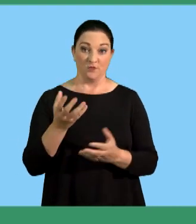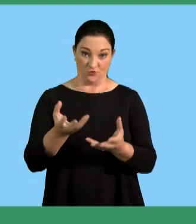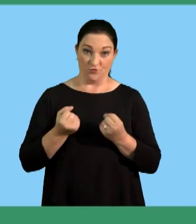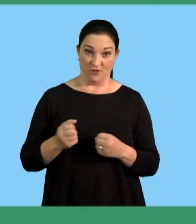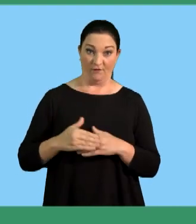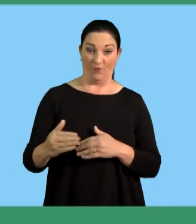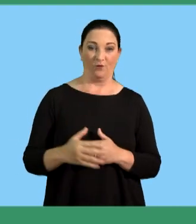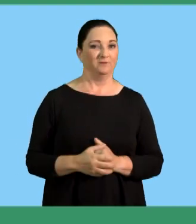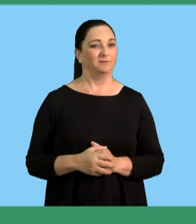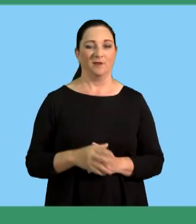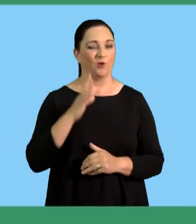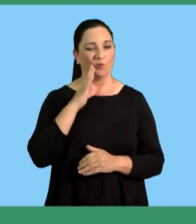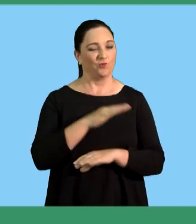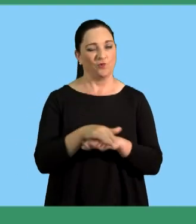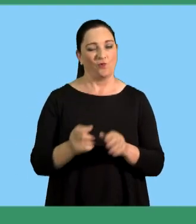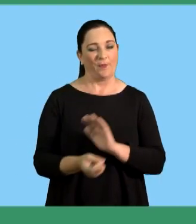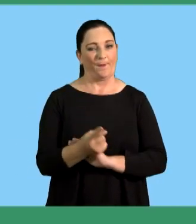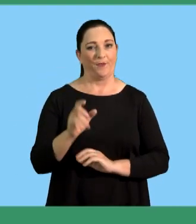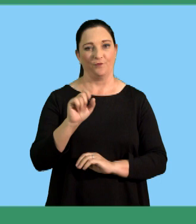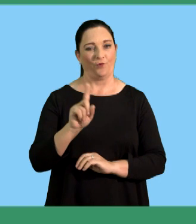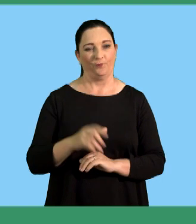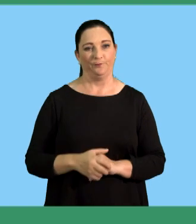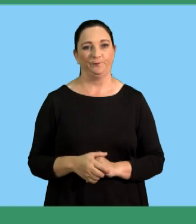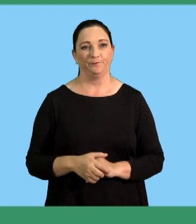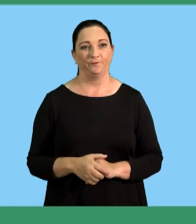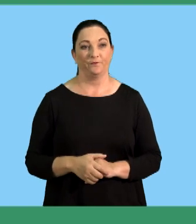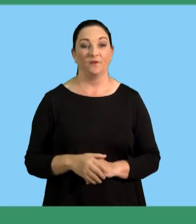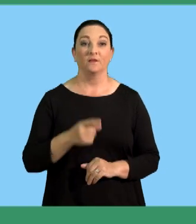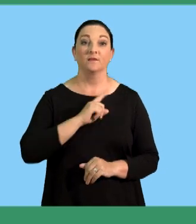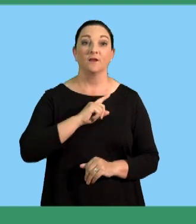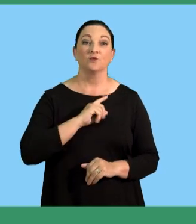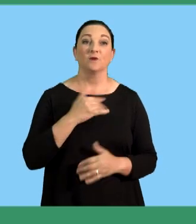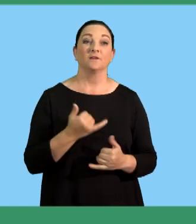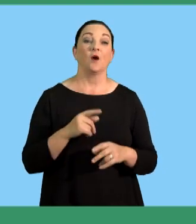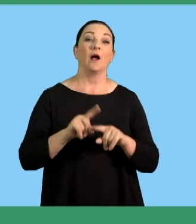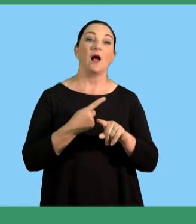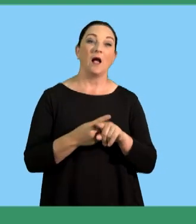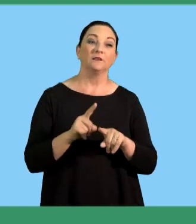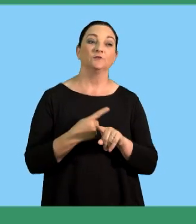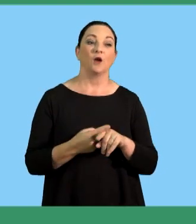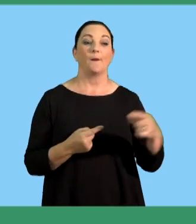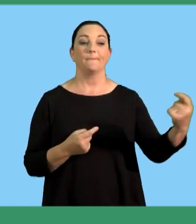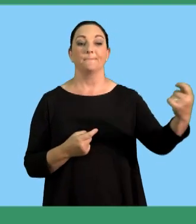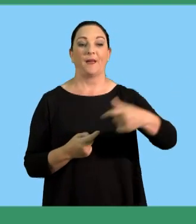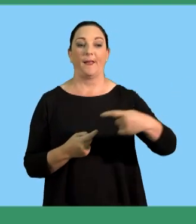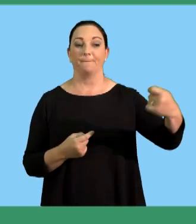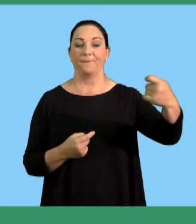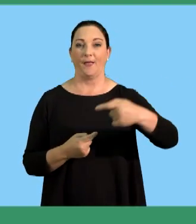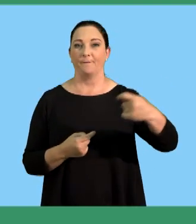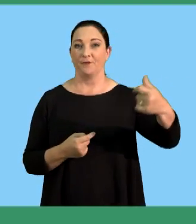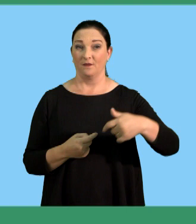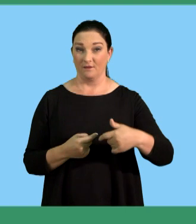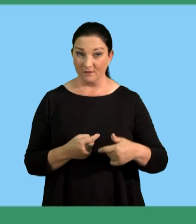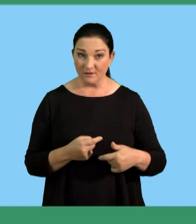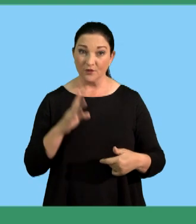should a damage happen. So that will not happen. And then this means that extra money paid by the premium will not